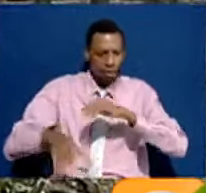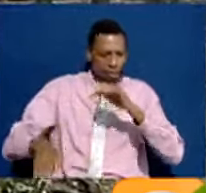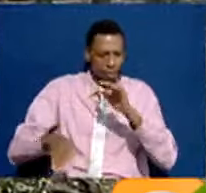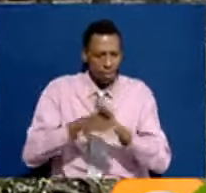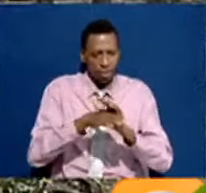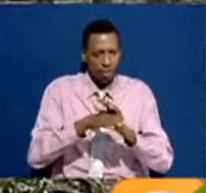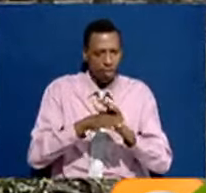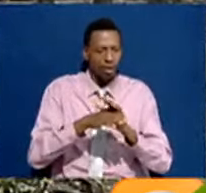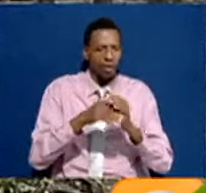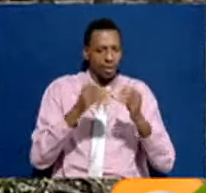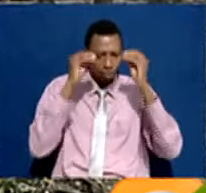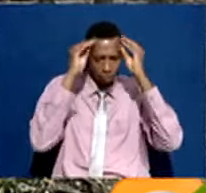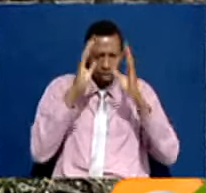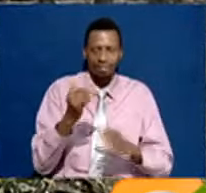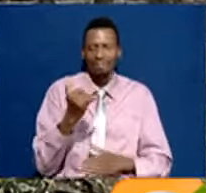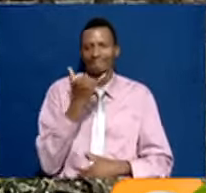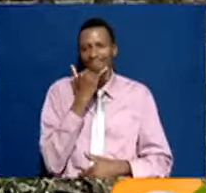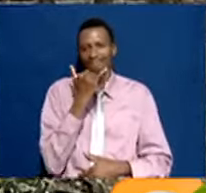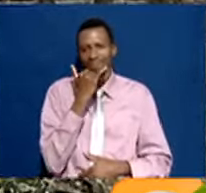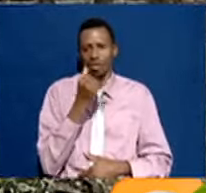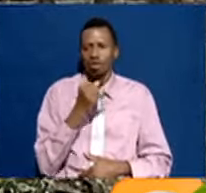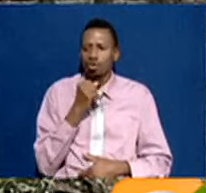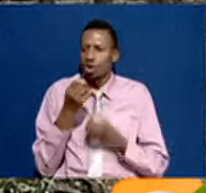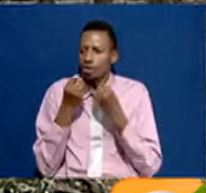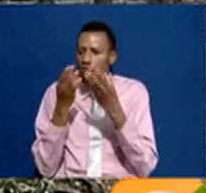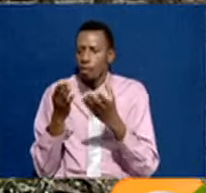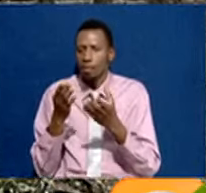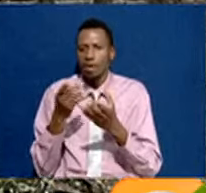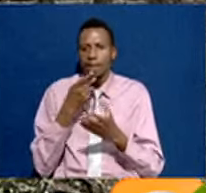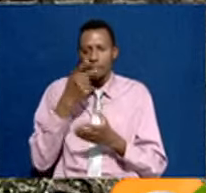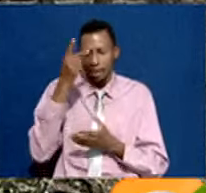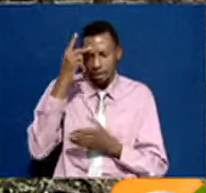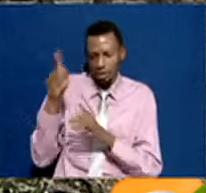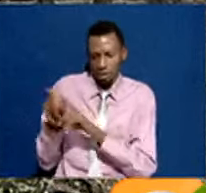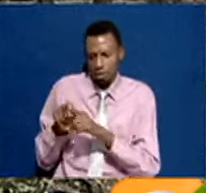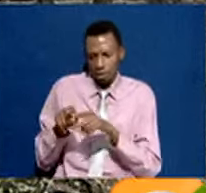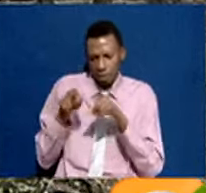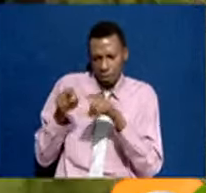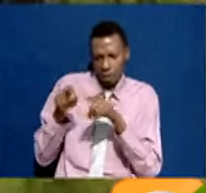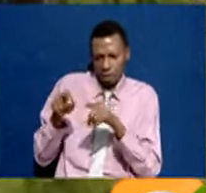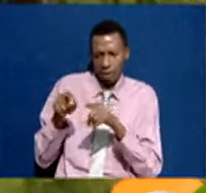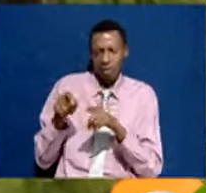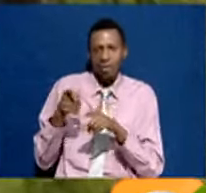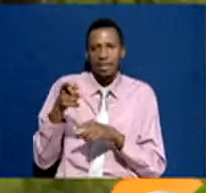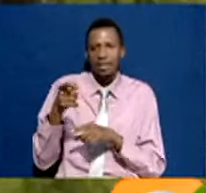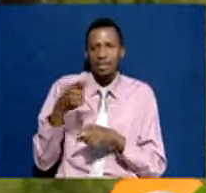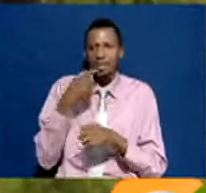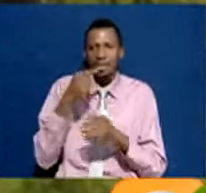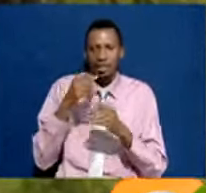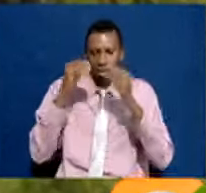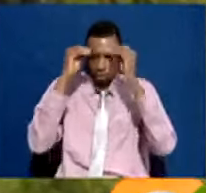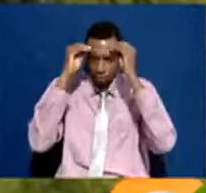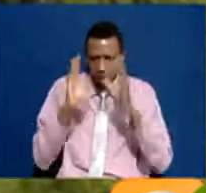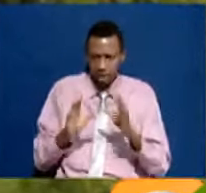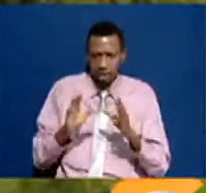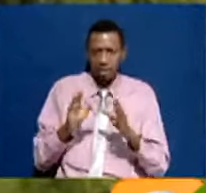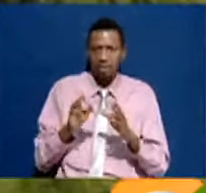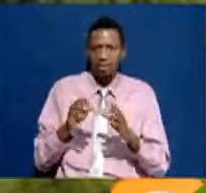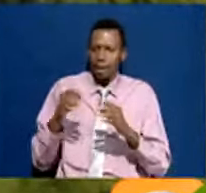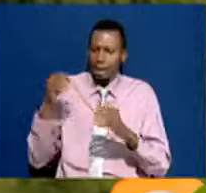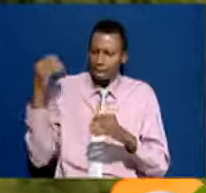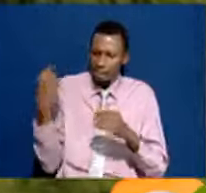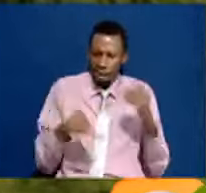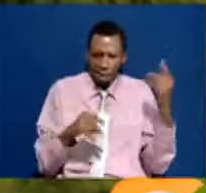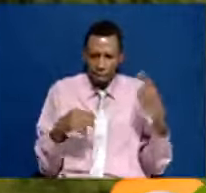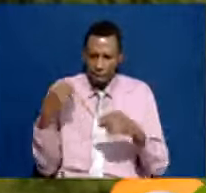informing the parents, refuted claims of harmful punishment against the student. The student was allegedly beaten over an altercation